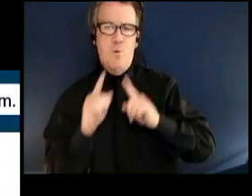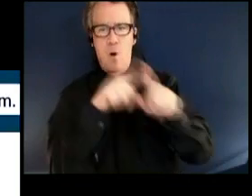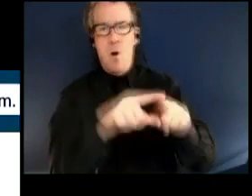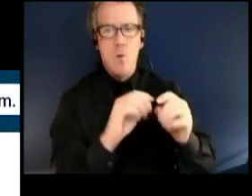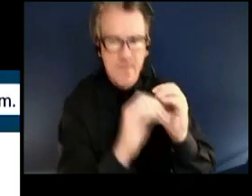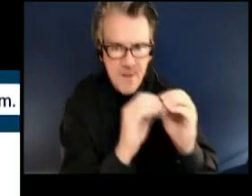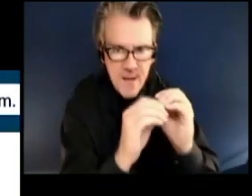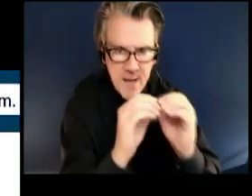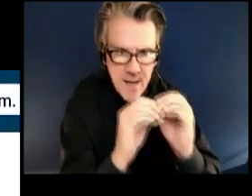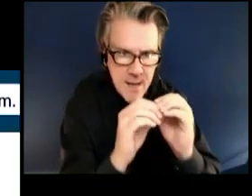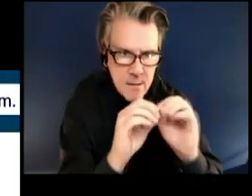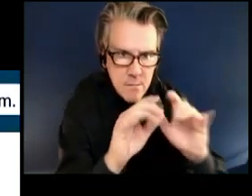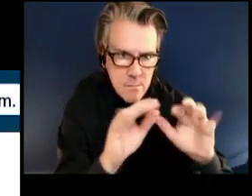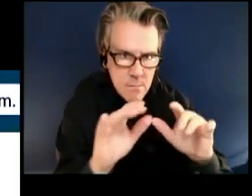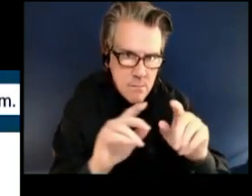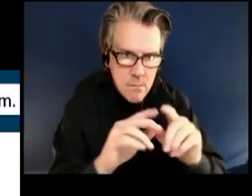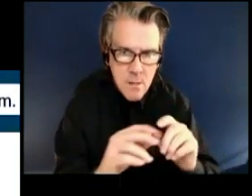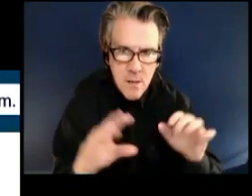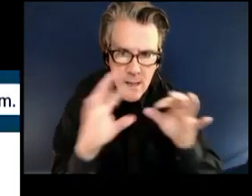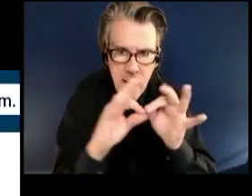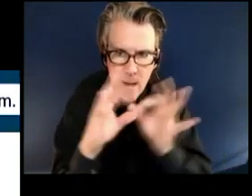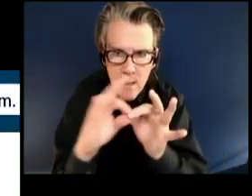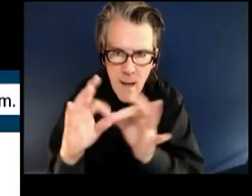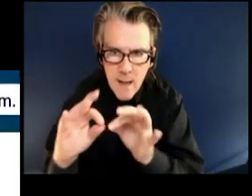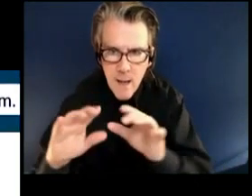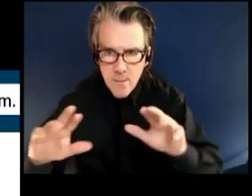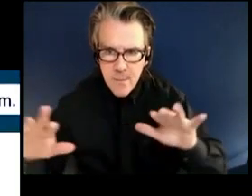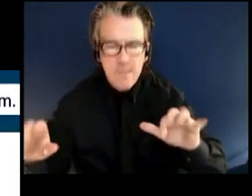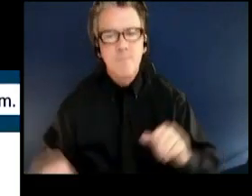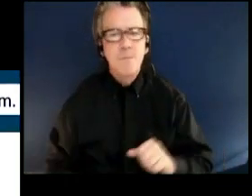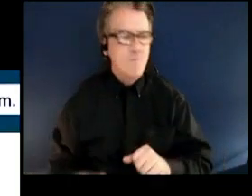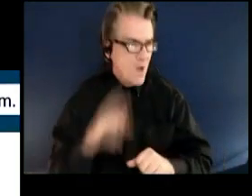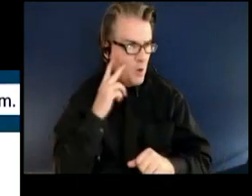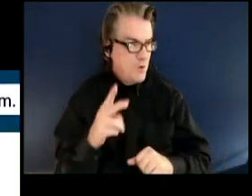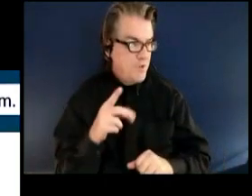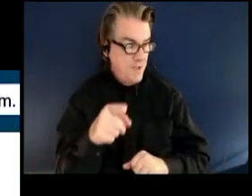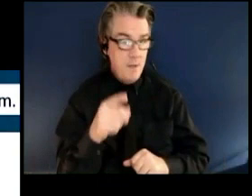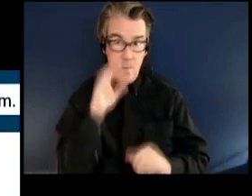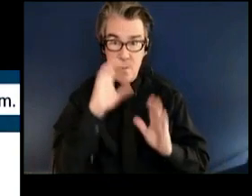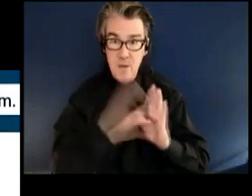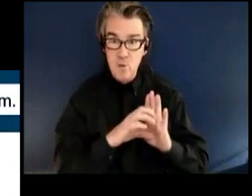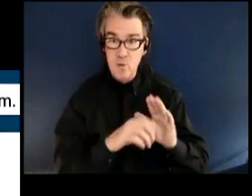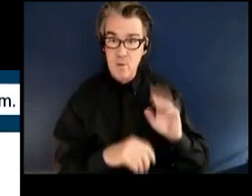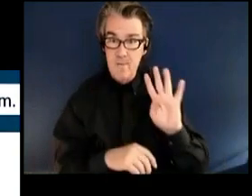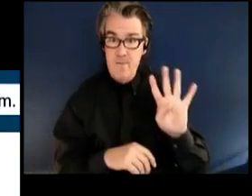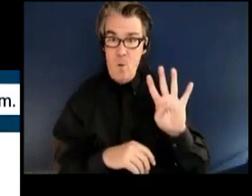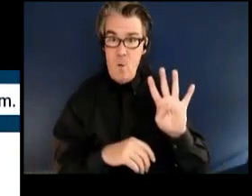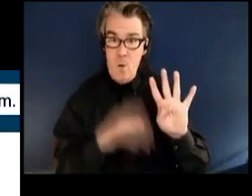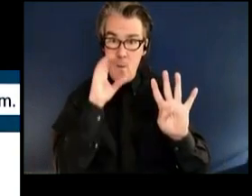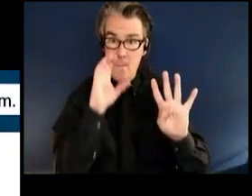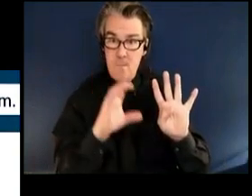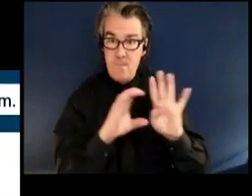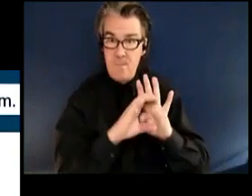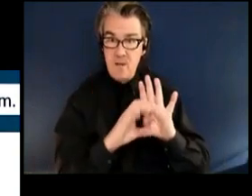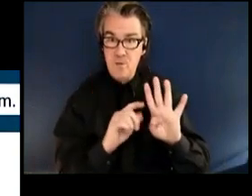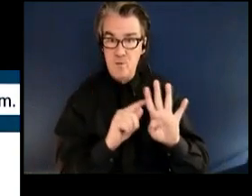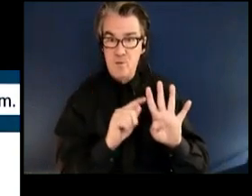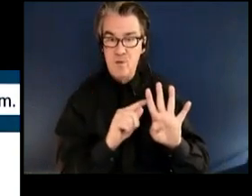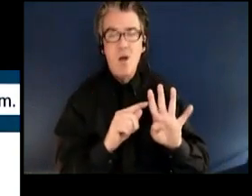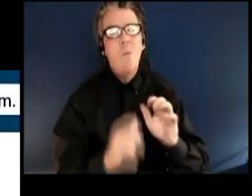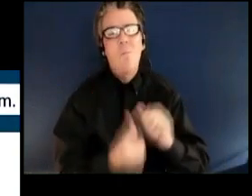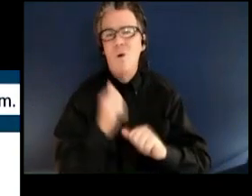on the slide, different pictures. Most of these, what we find, are vegetation related. You can see some of